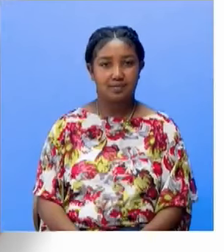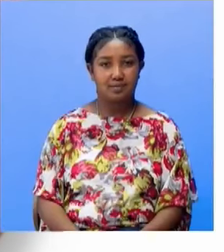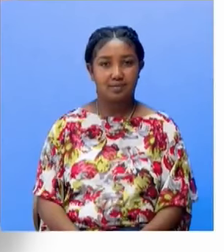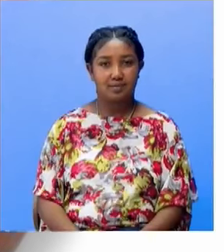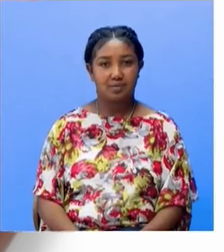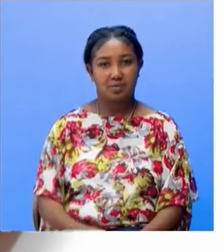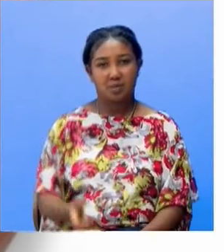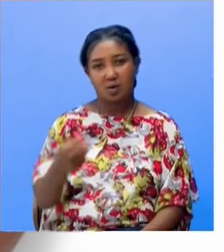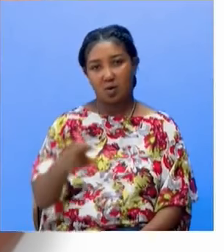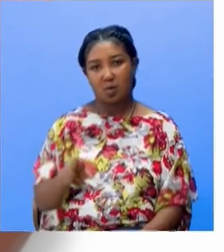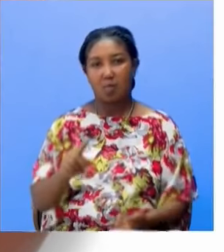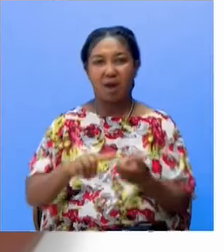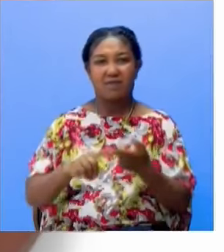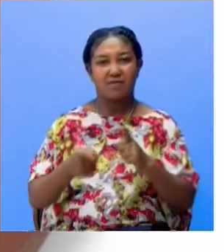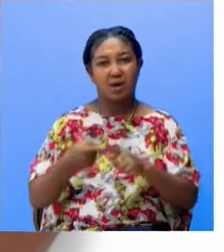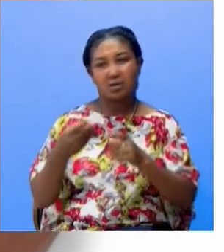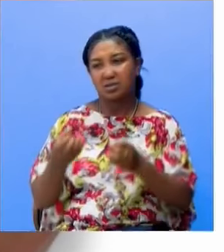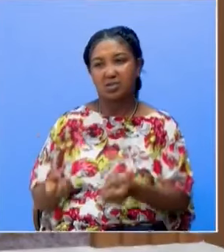or my friends.